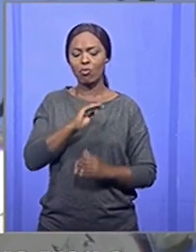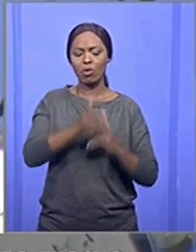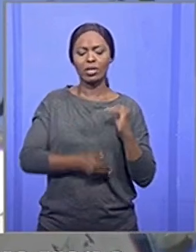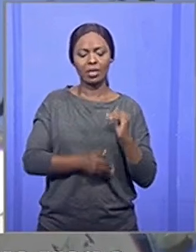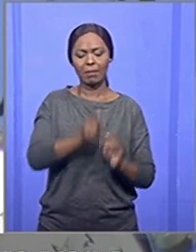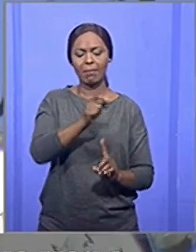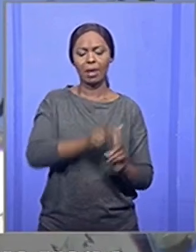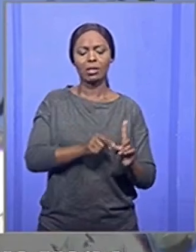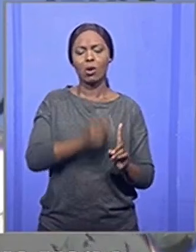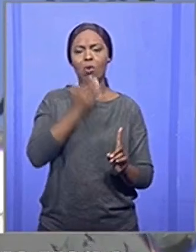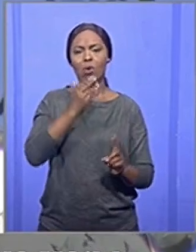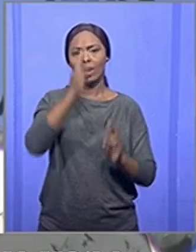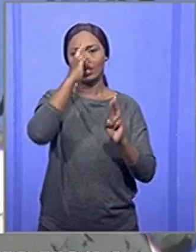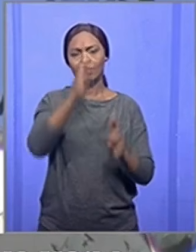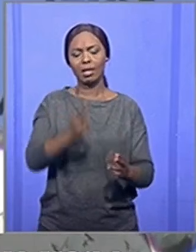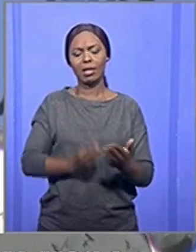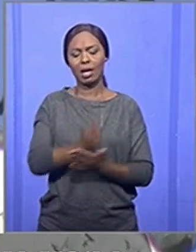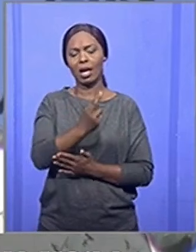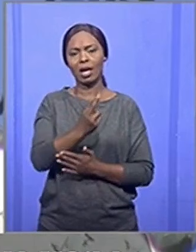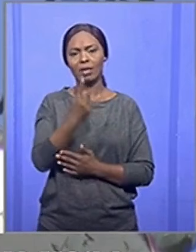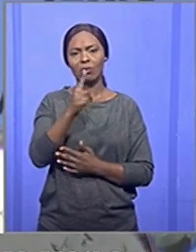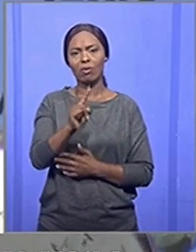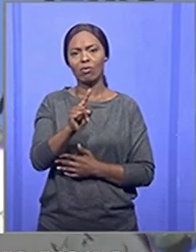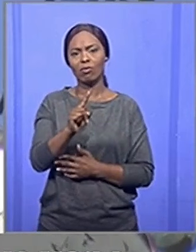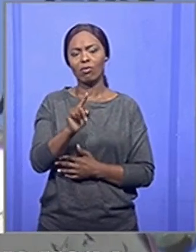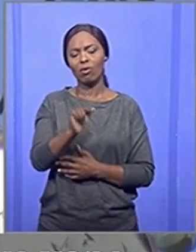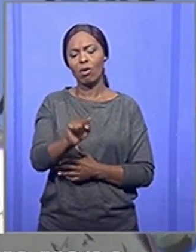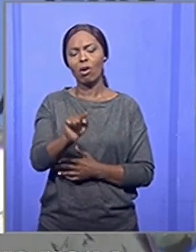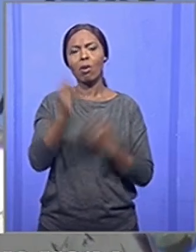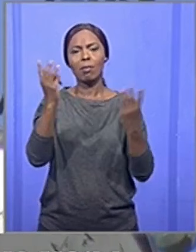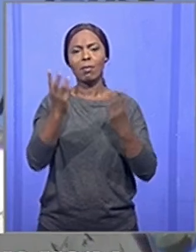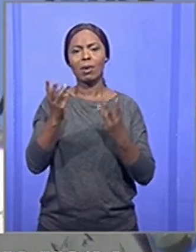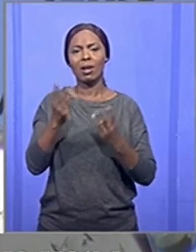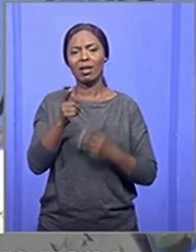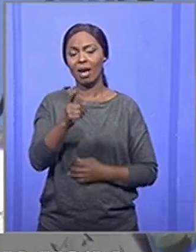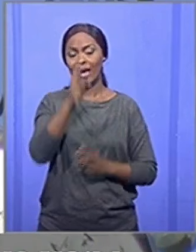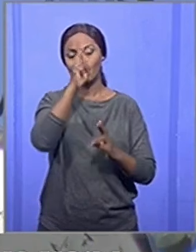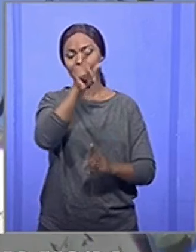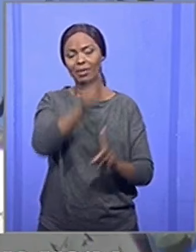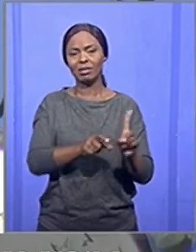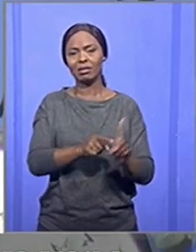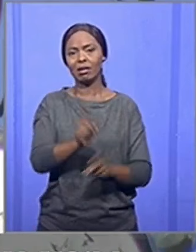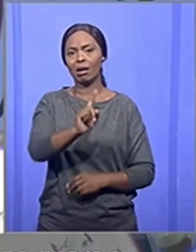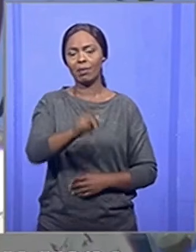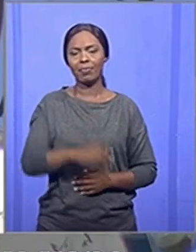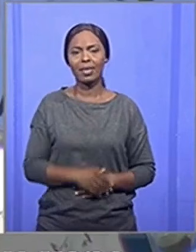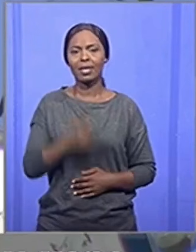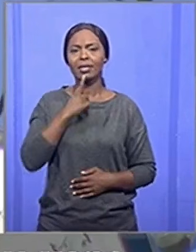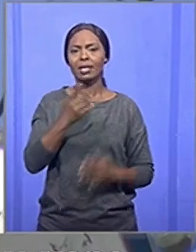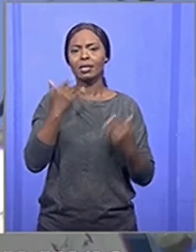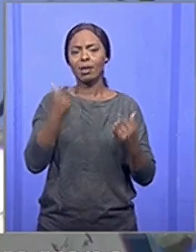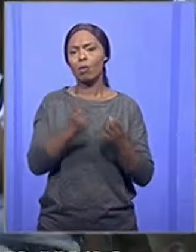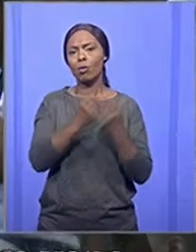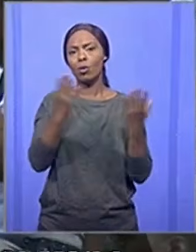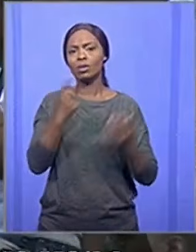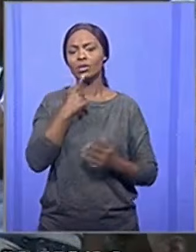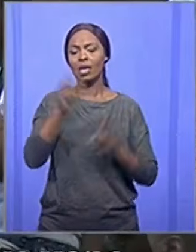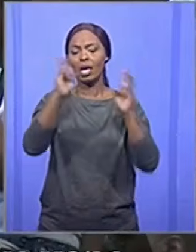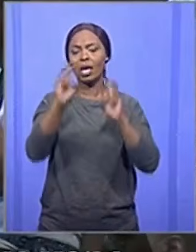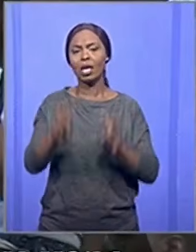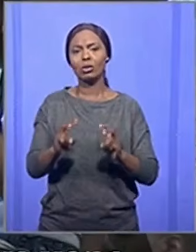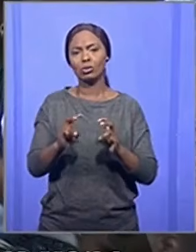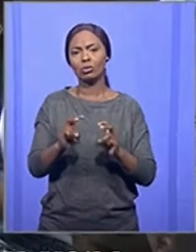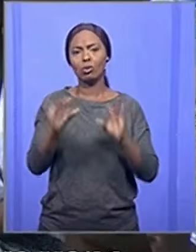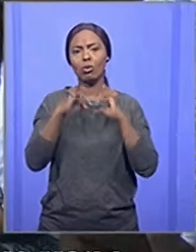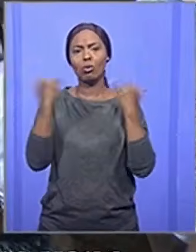people who do not respect the right to life of others. Moetapele o boleletse batshehetsi hore ba qhelele ka thoko maikutlo a hore Eskom e tla